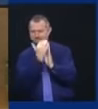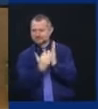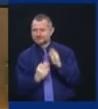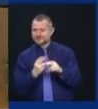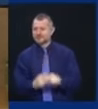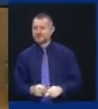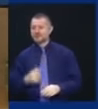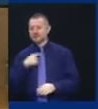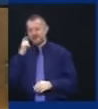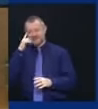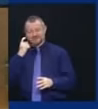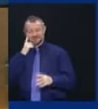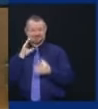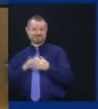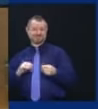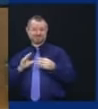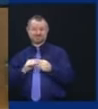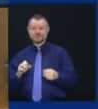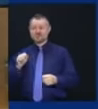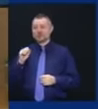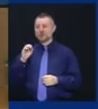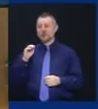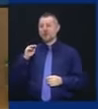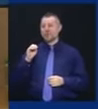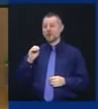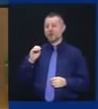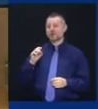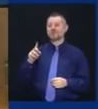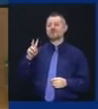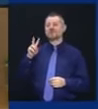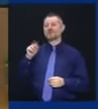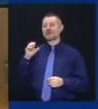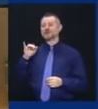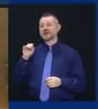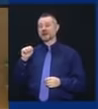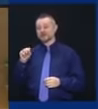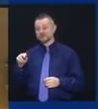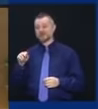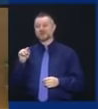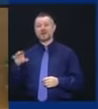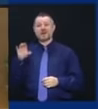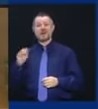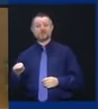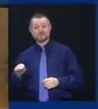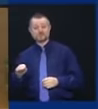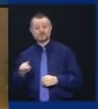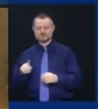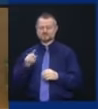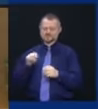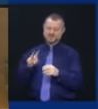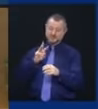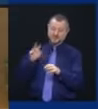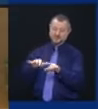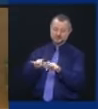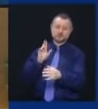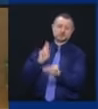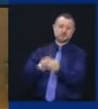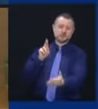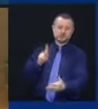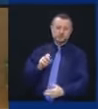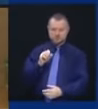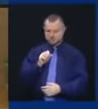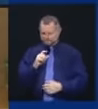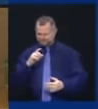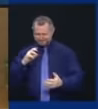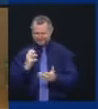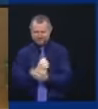said, somovaccinations.com, and get the capacity to take it. This is the time to do it, and